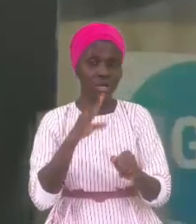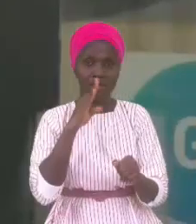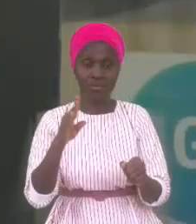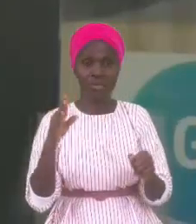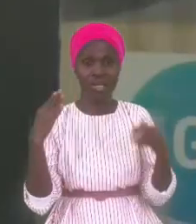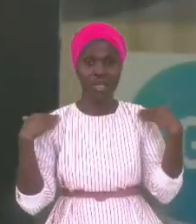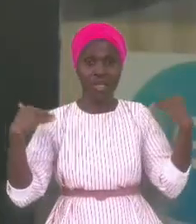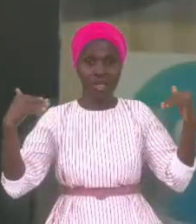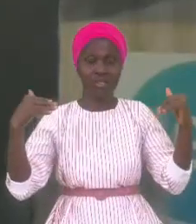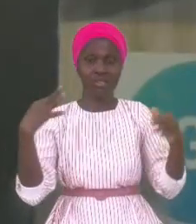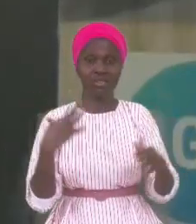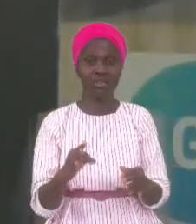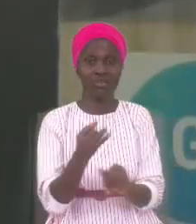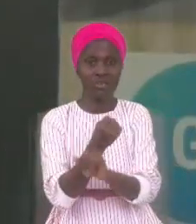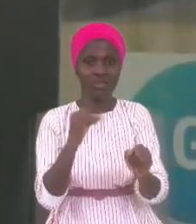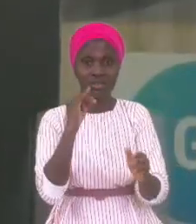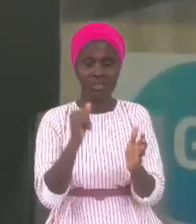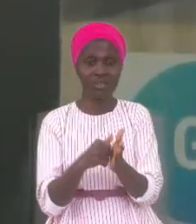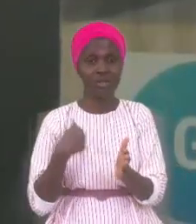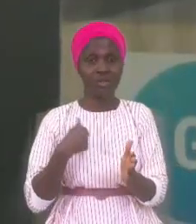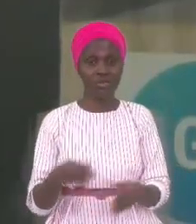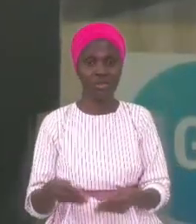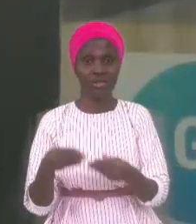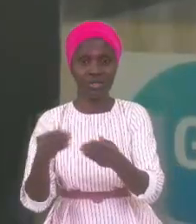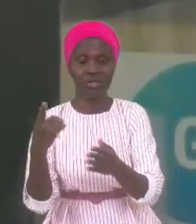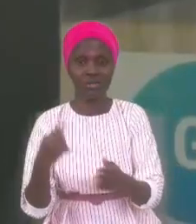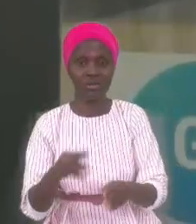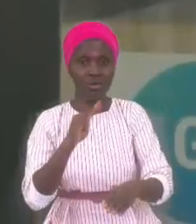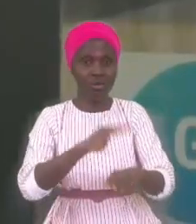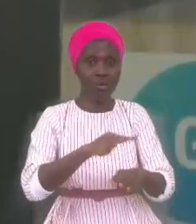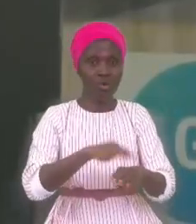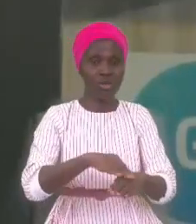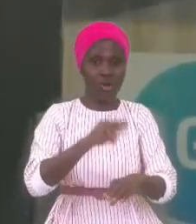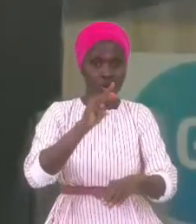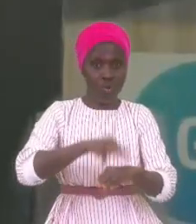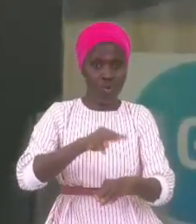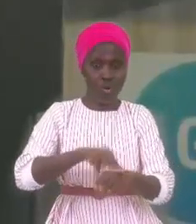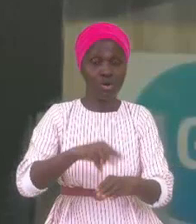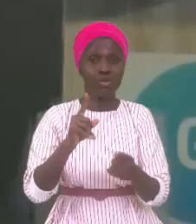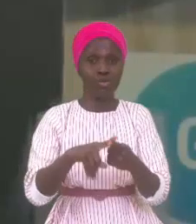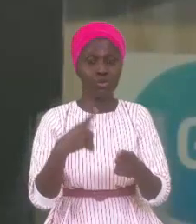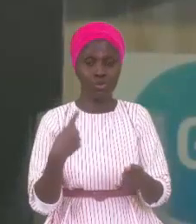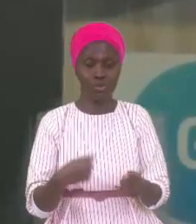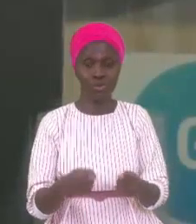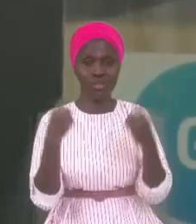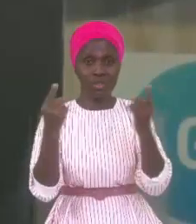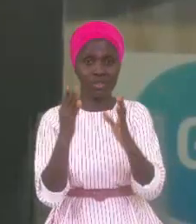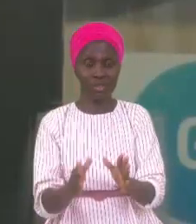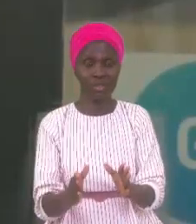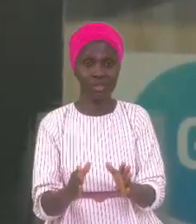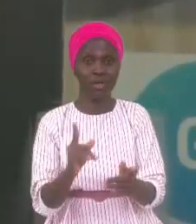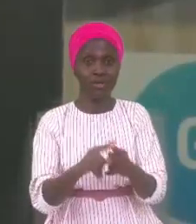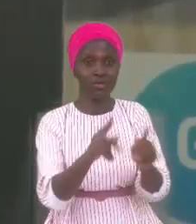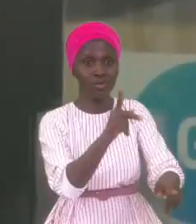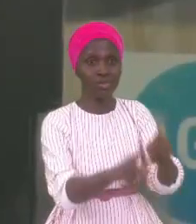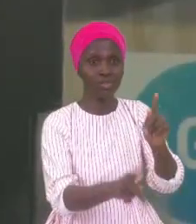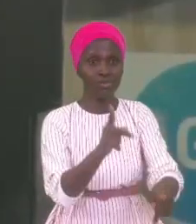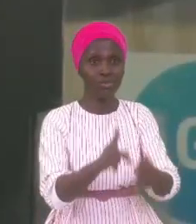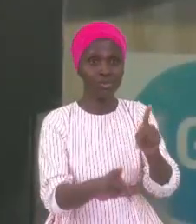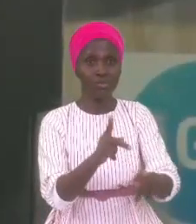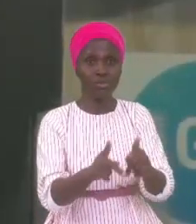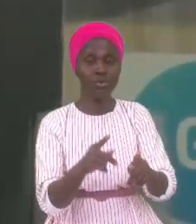the warning to the wicked. We give the warning to the sinner. We give the warning to the people who are living